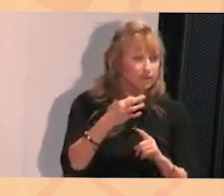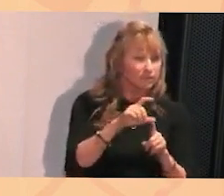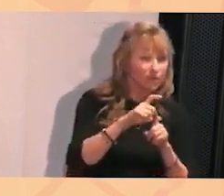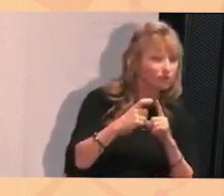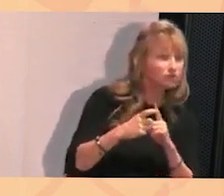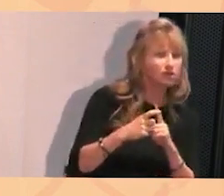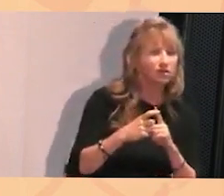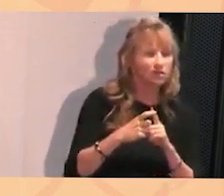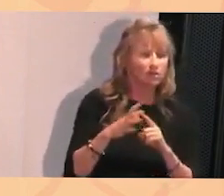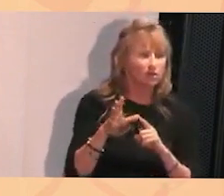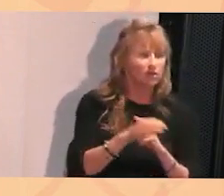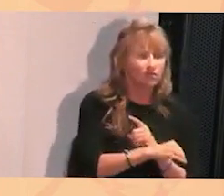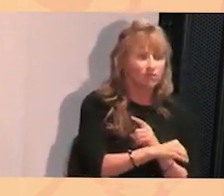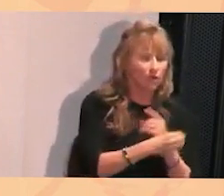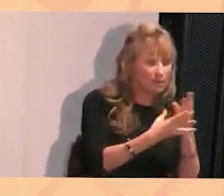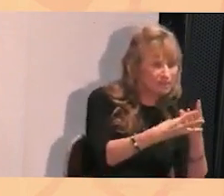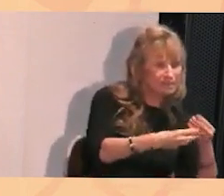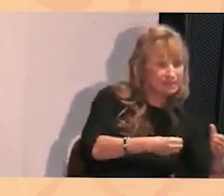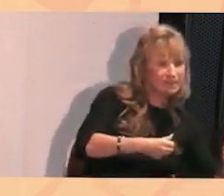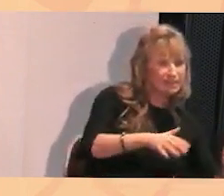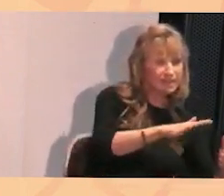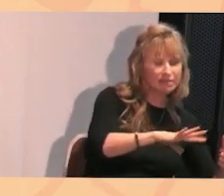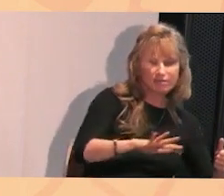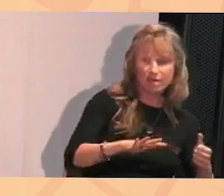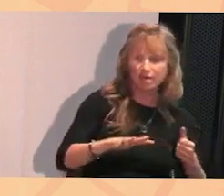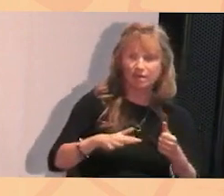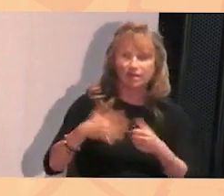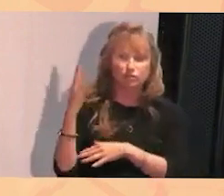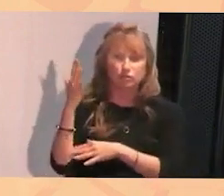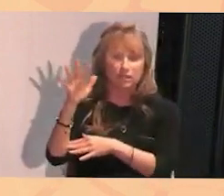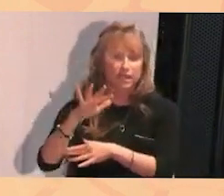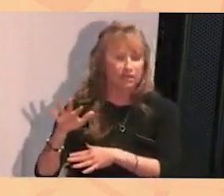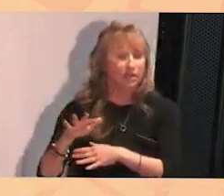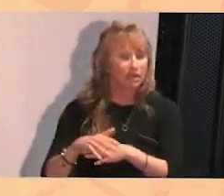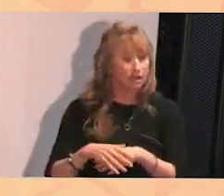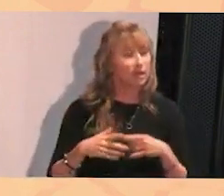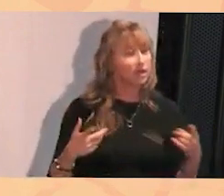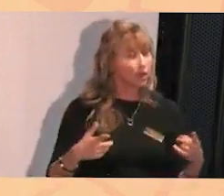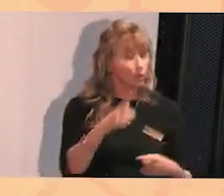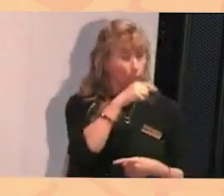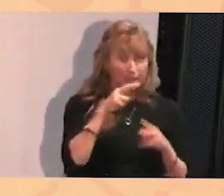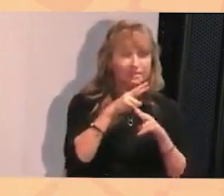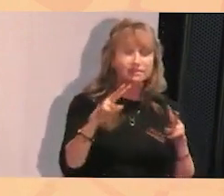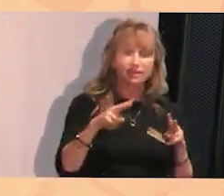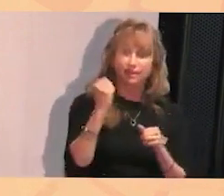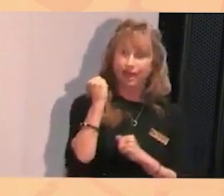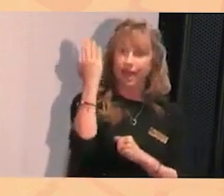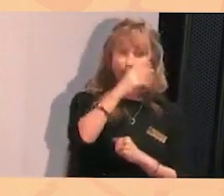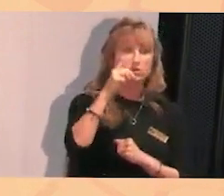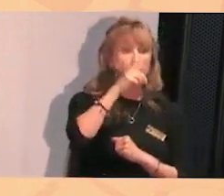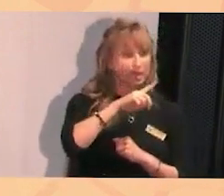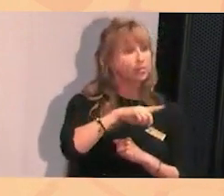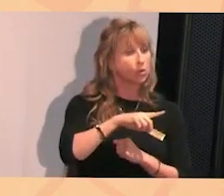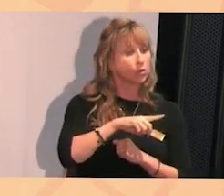would show that Aboriginal people did trade, using that term in a very